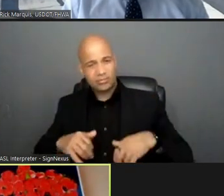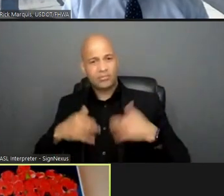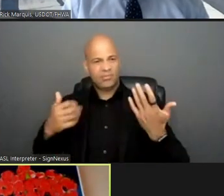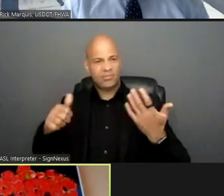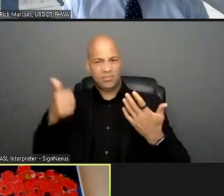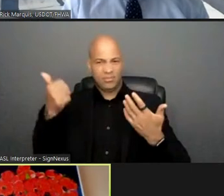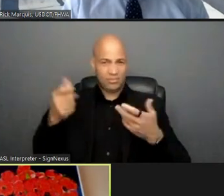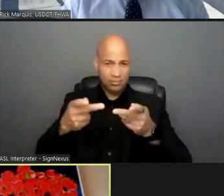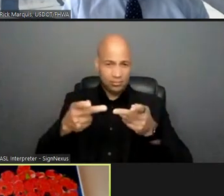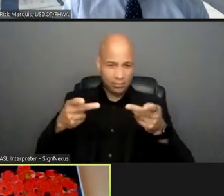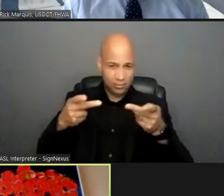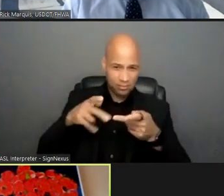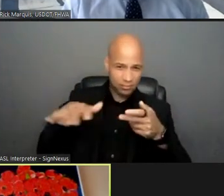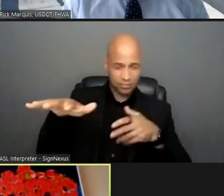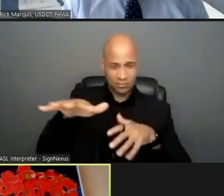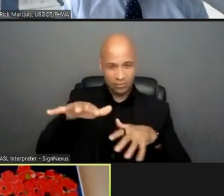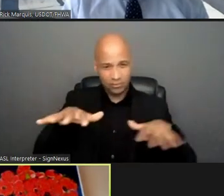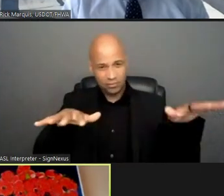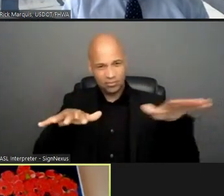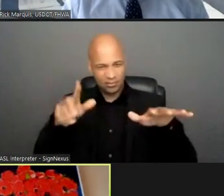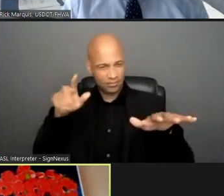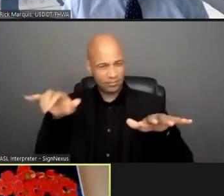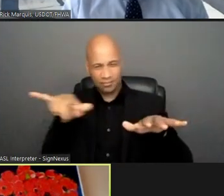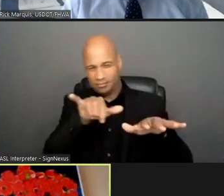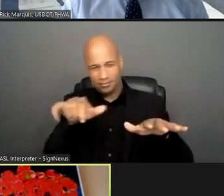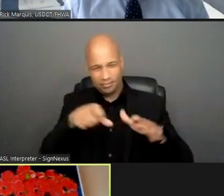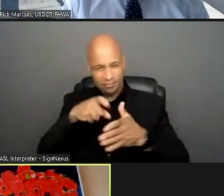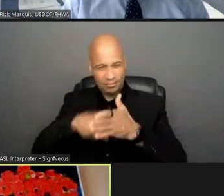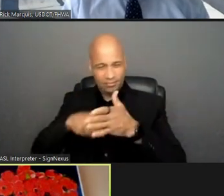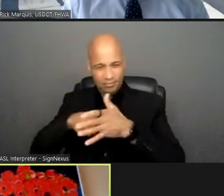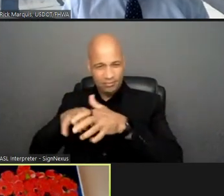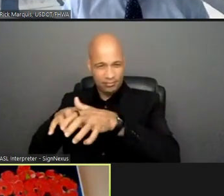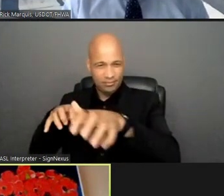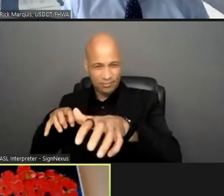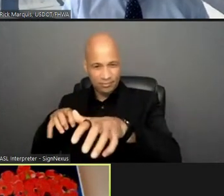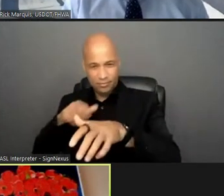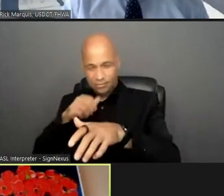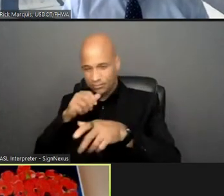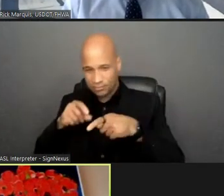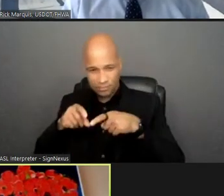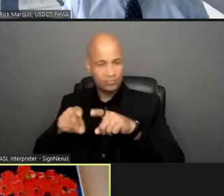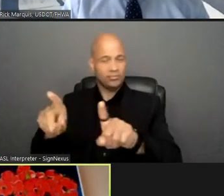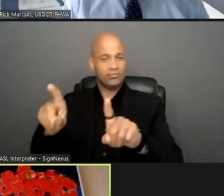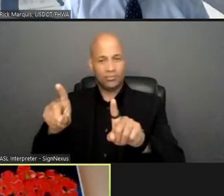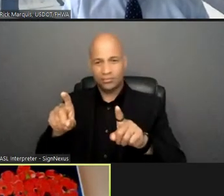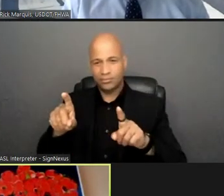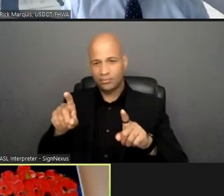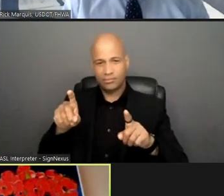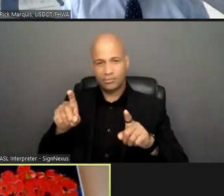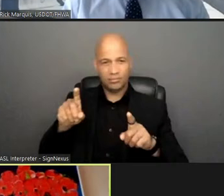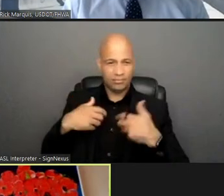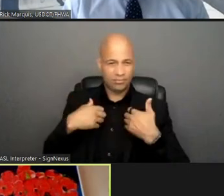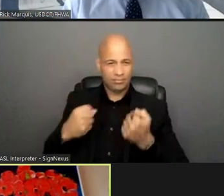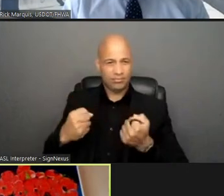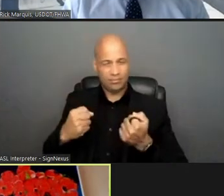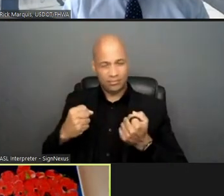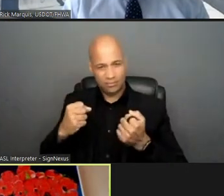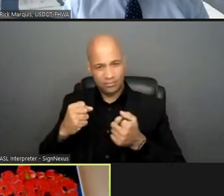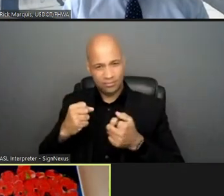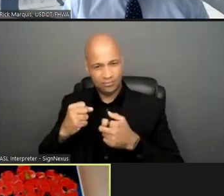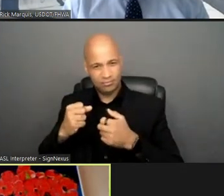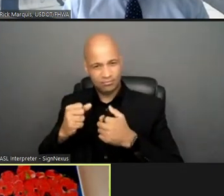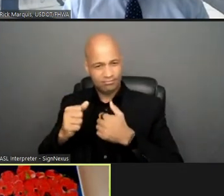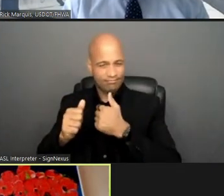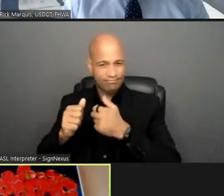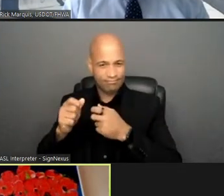that have been implementing congestion pricing did not do it during a global health health crisis I think